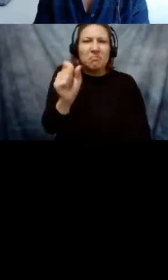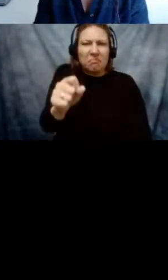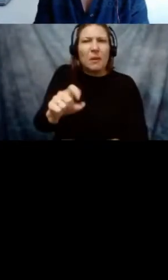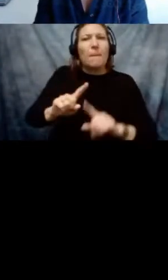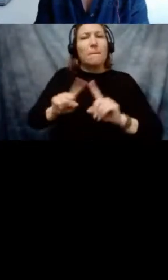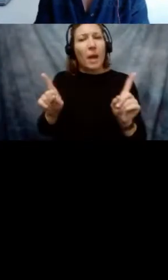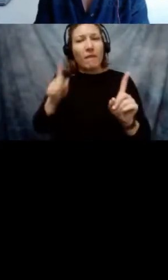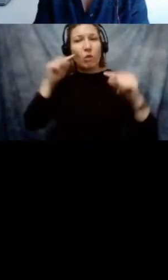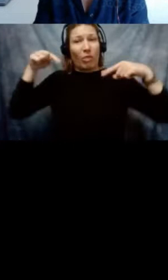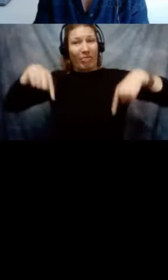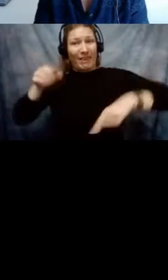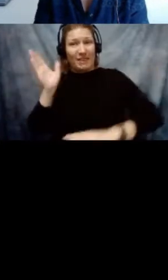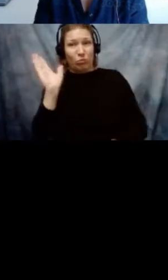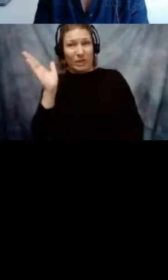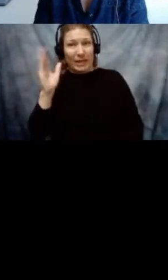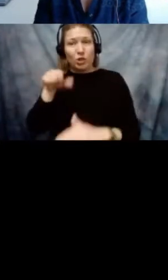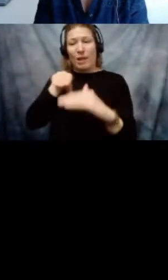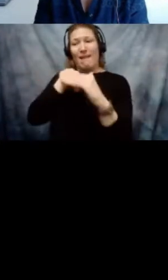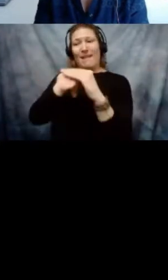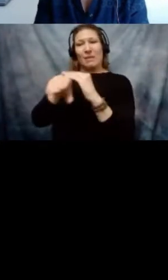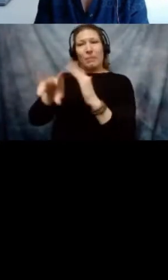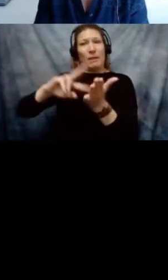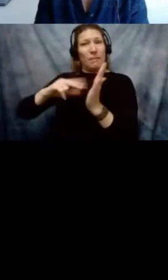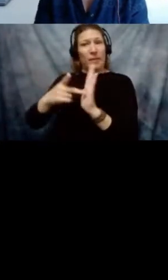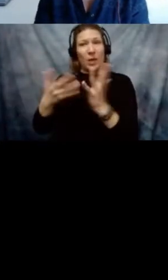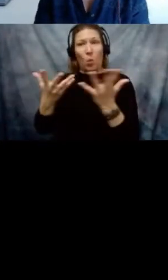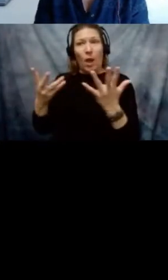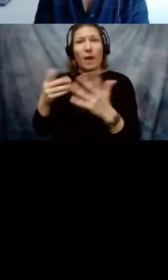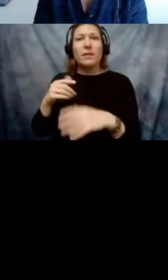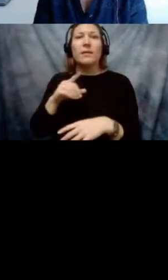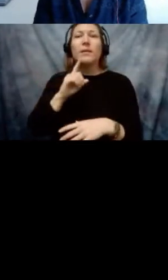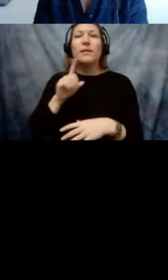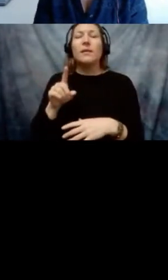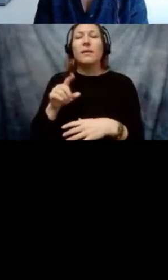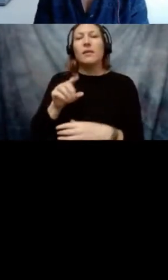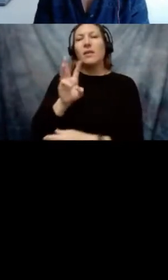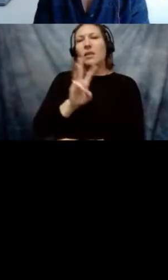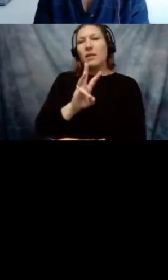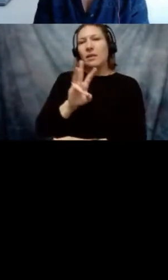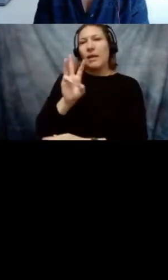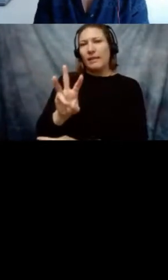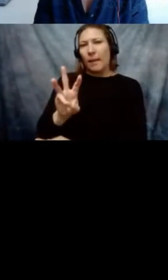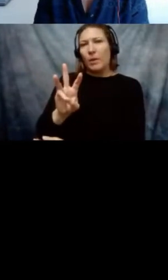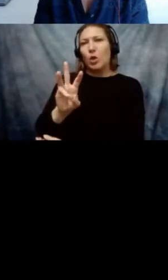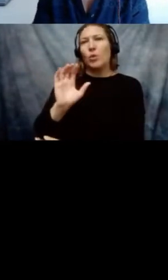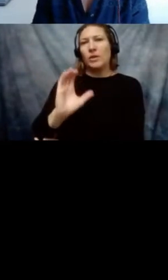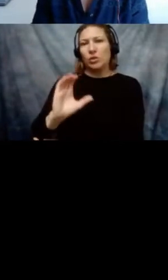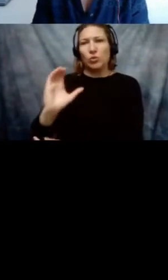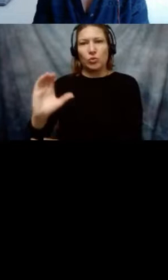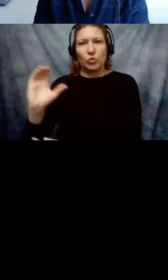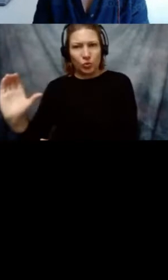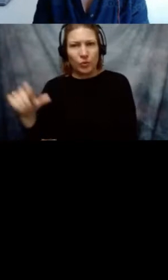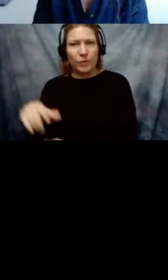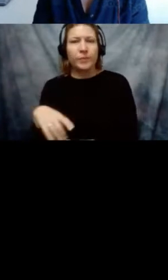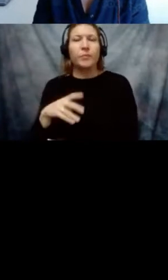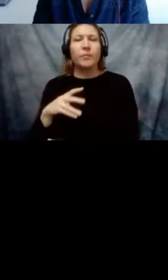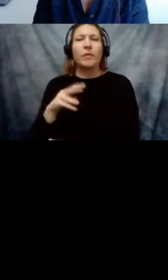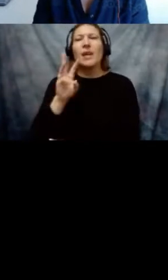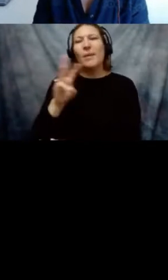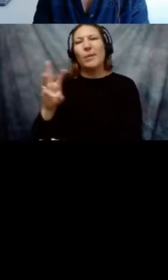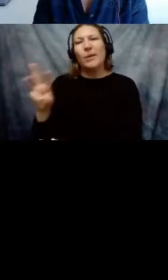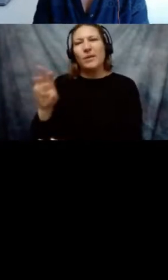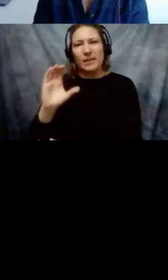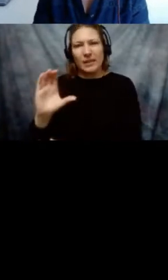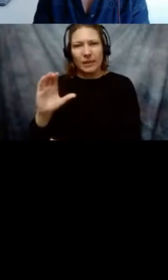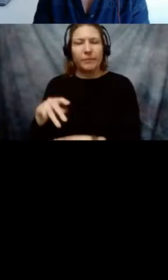accessibility is, I think, best defined by the W3C, so that's the World Wide Web Consortium. And they say that accessibility